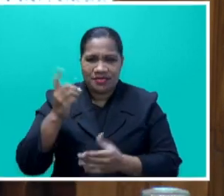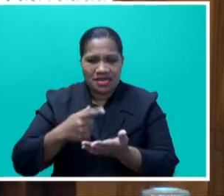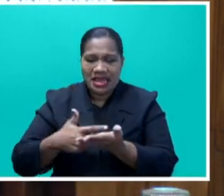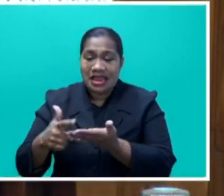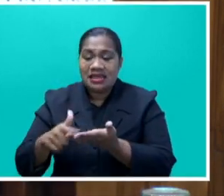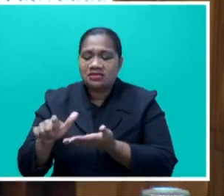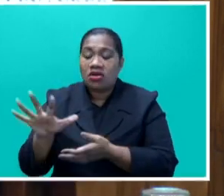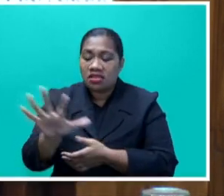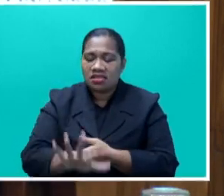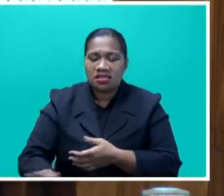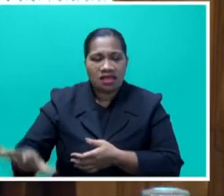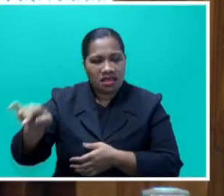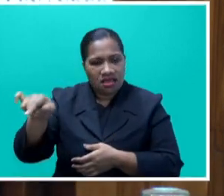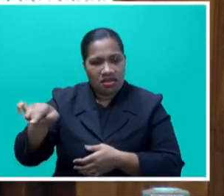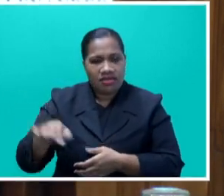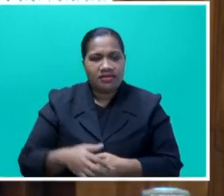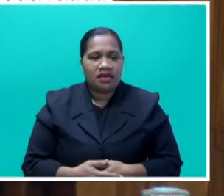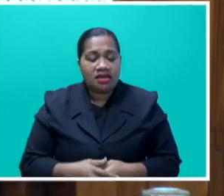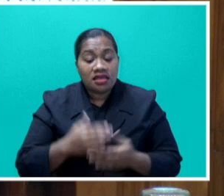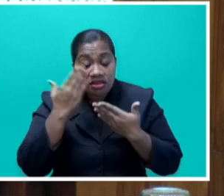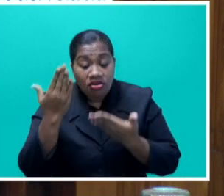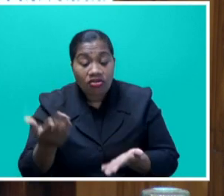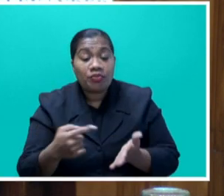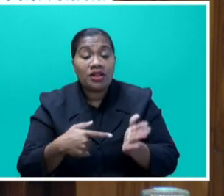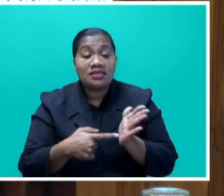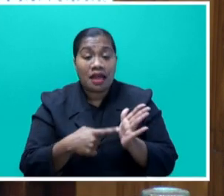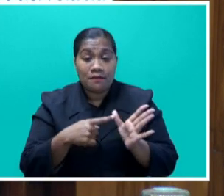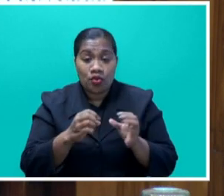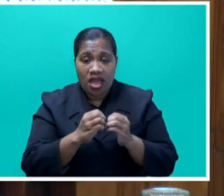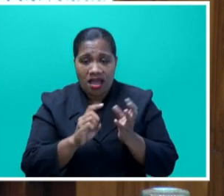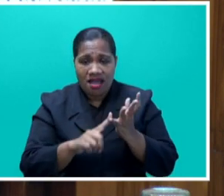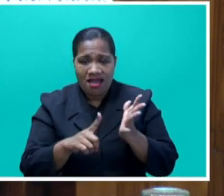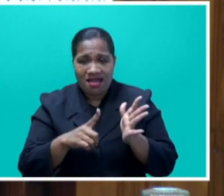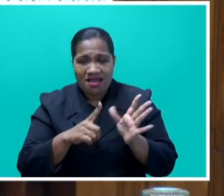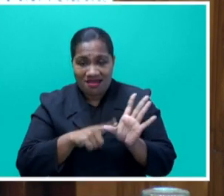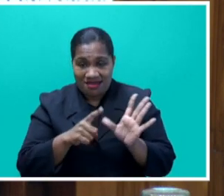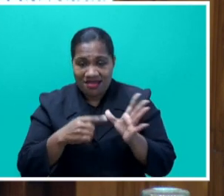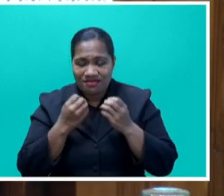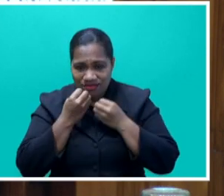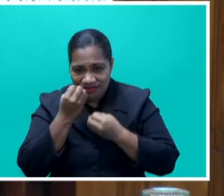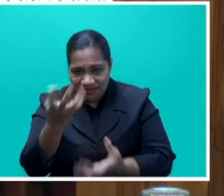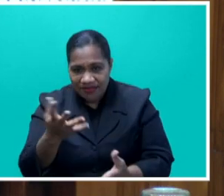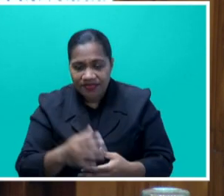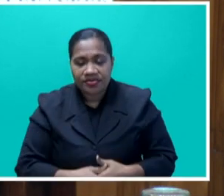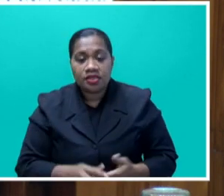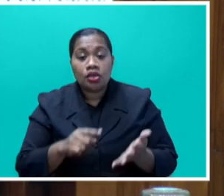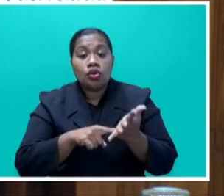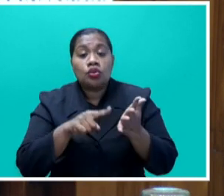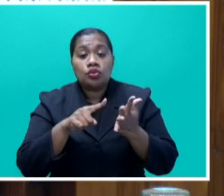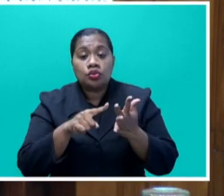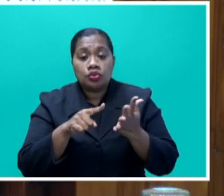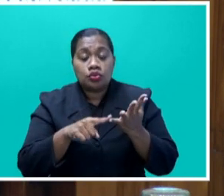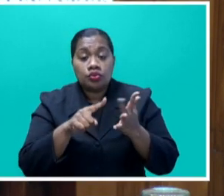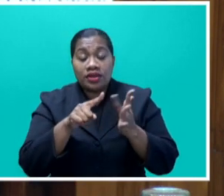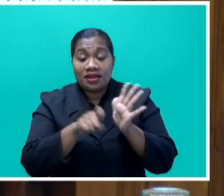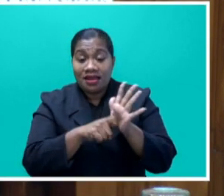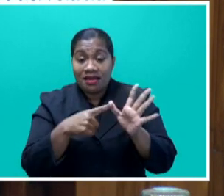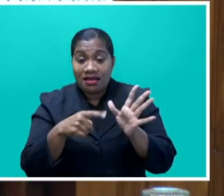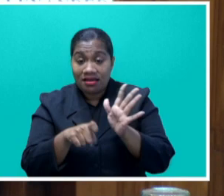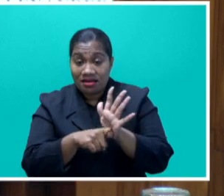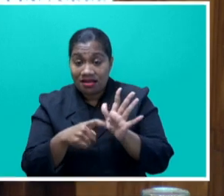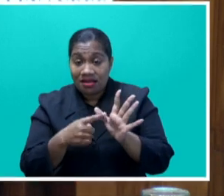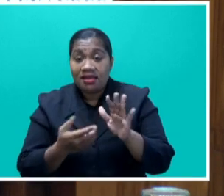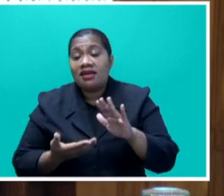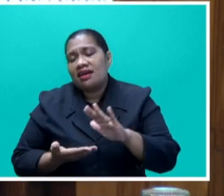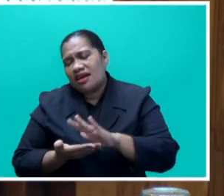areas mentioned by Honorable Tumbuya. Turara Farm Road comes under TLTB, and informal settlement in